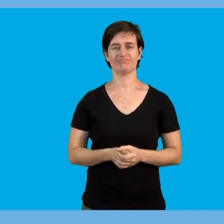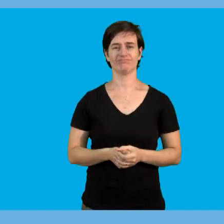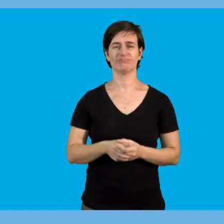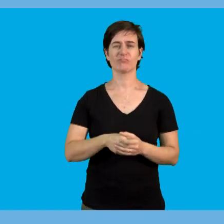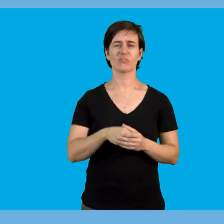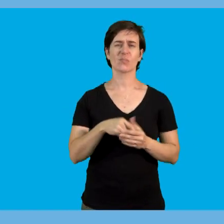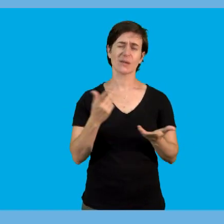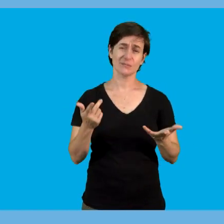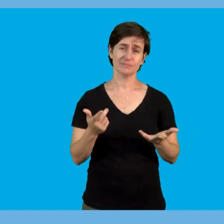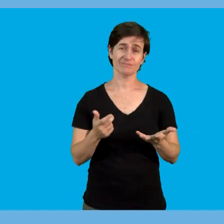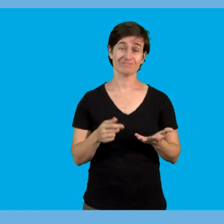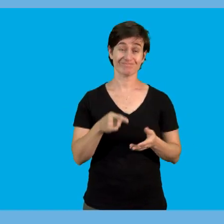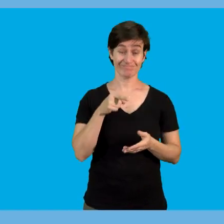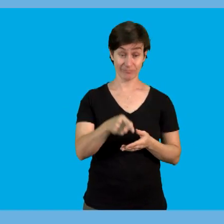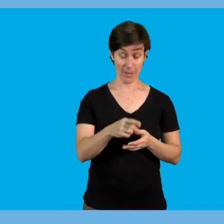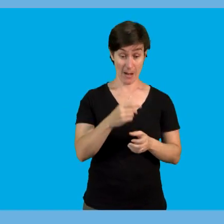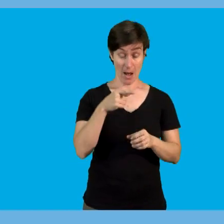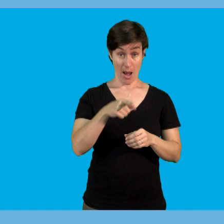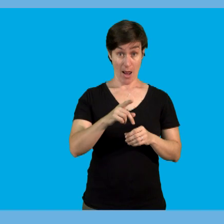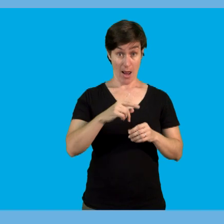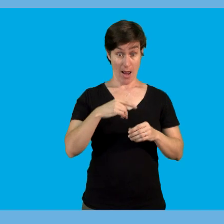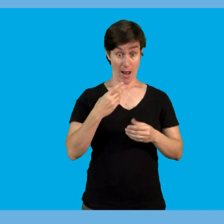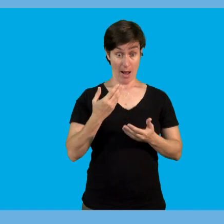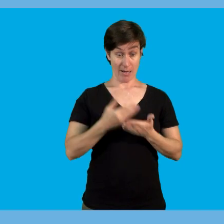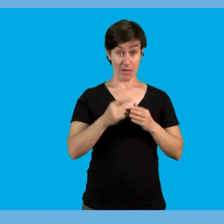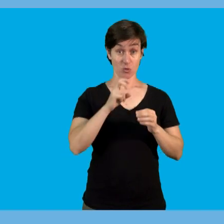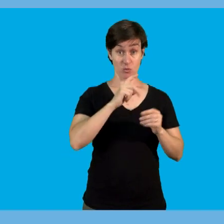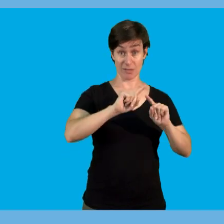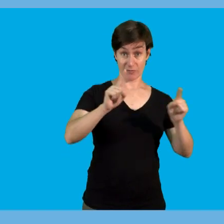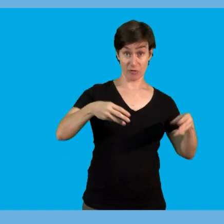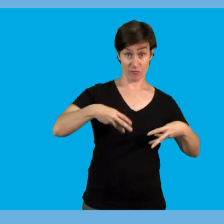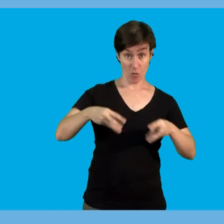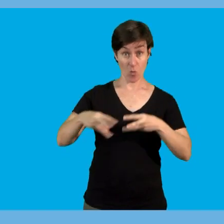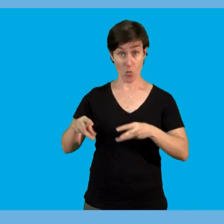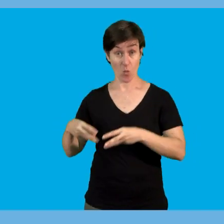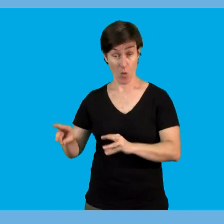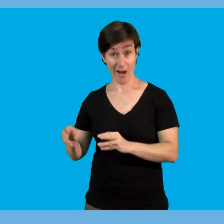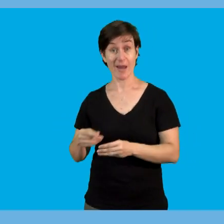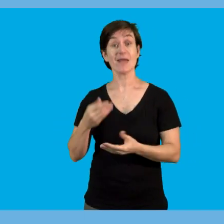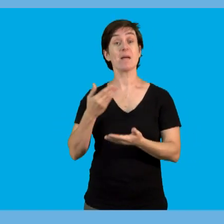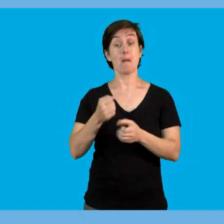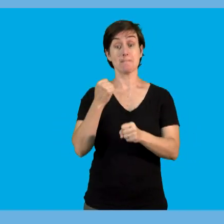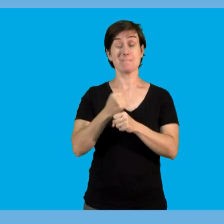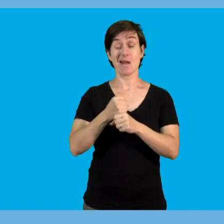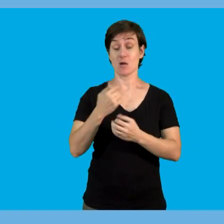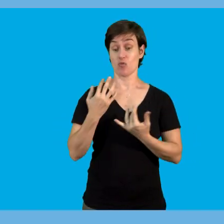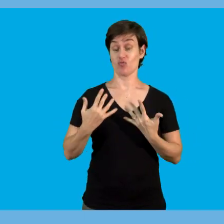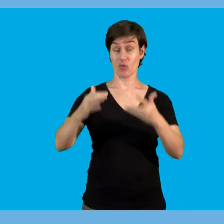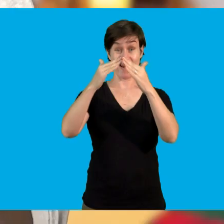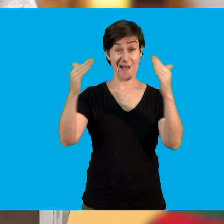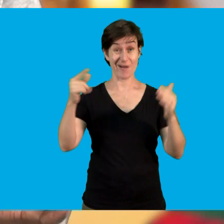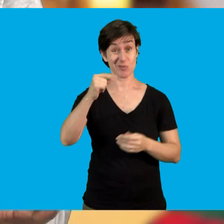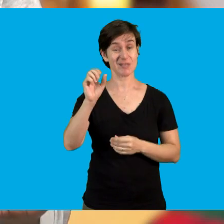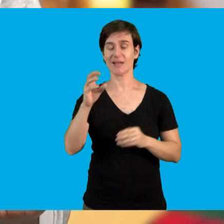of electricity, they do not produce the greenhouse gases. As we have said, the one that we are currently using, coal, it produces the greenhouse